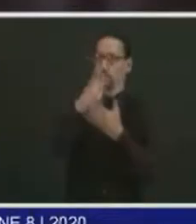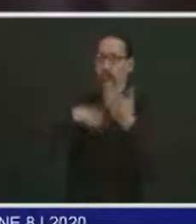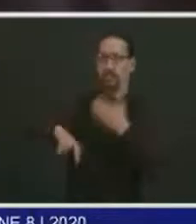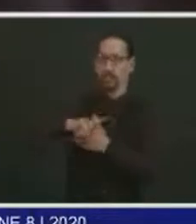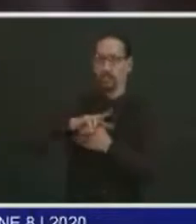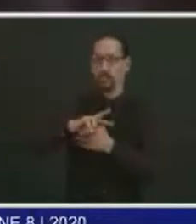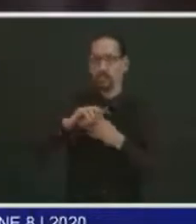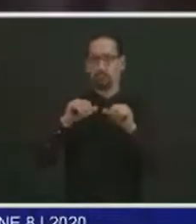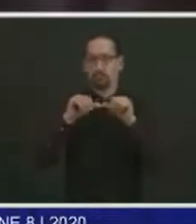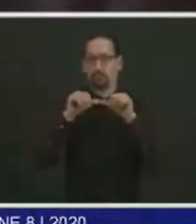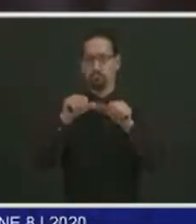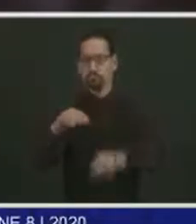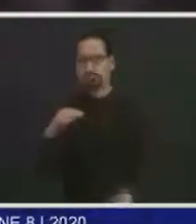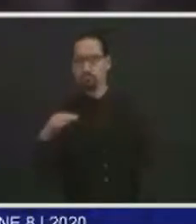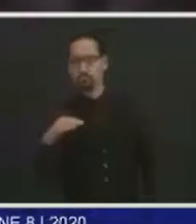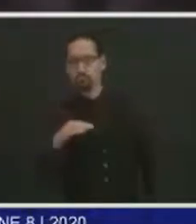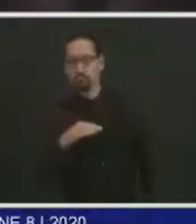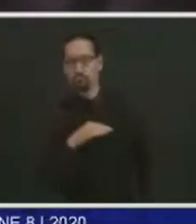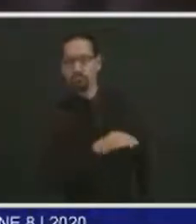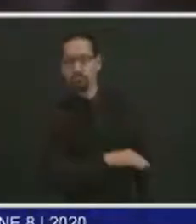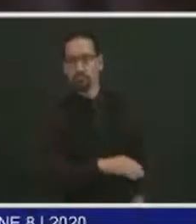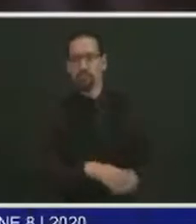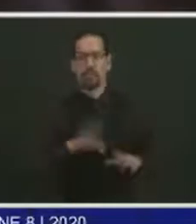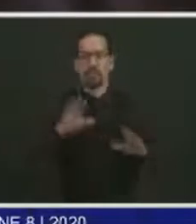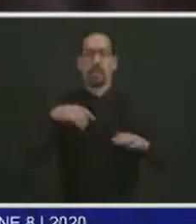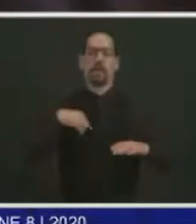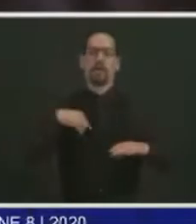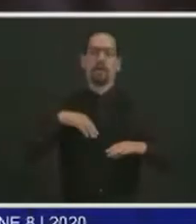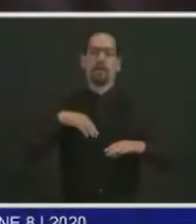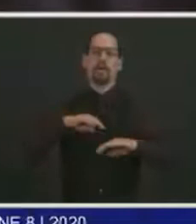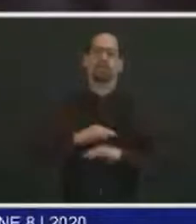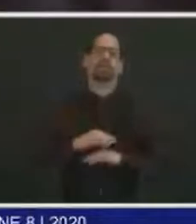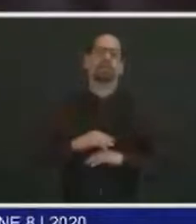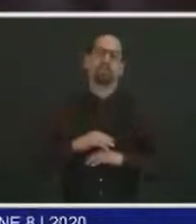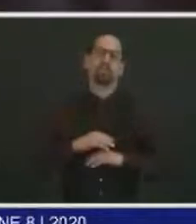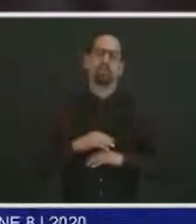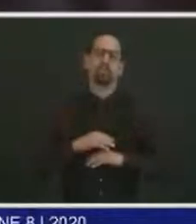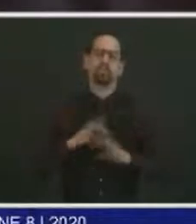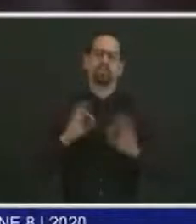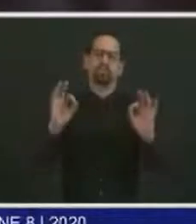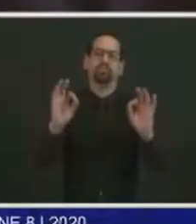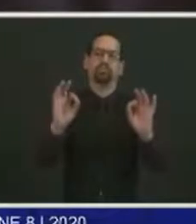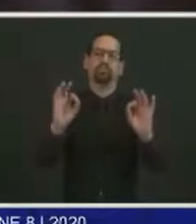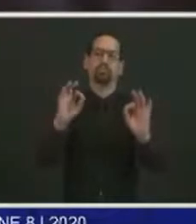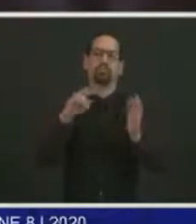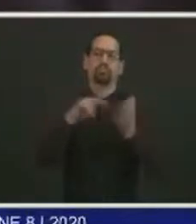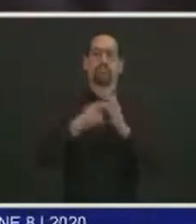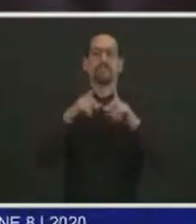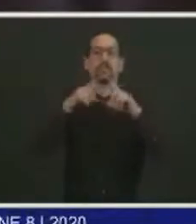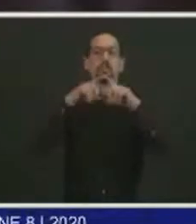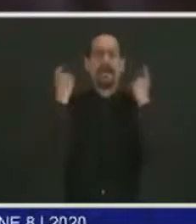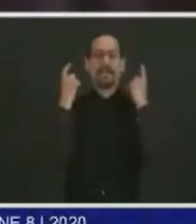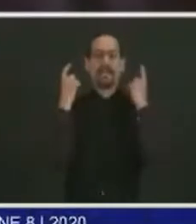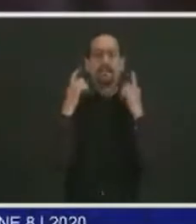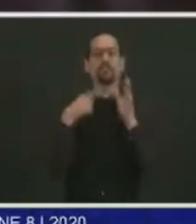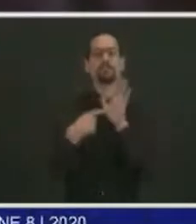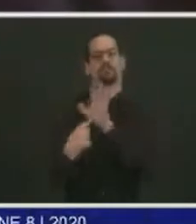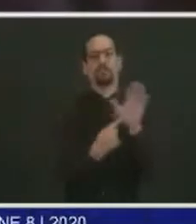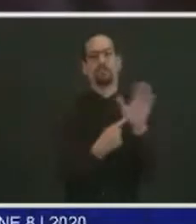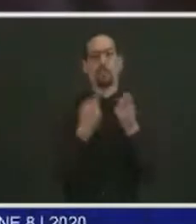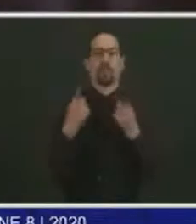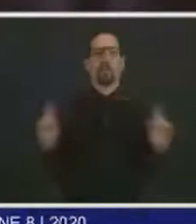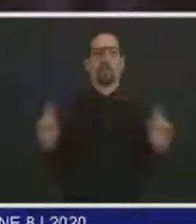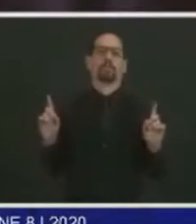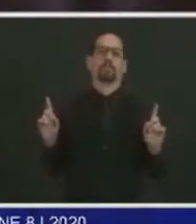be reassuring that it works. When you wear a mask, when you wear a cloth face